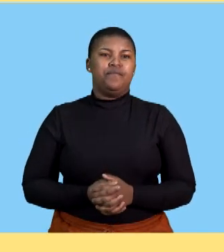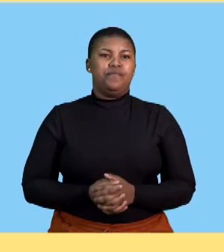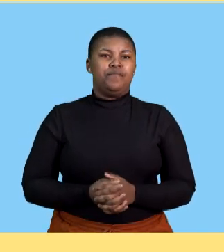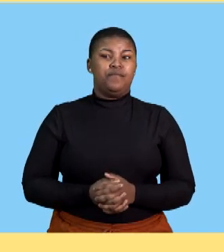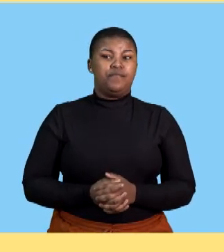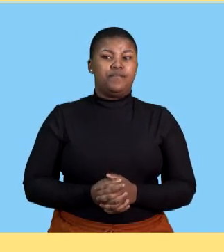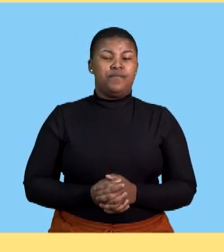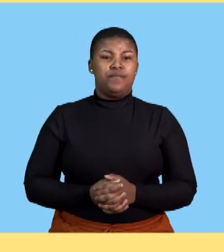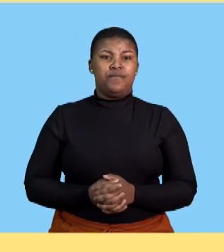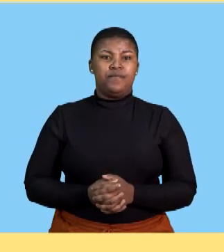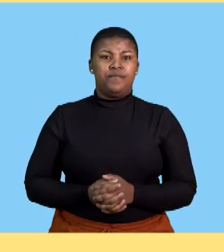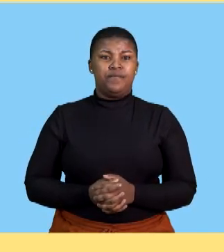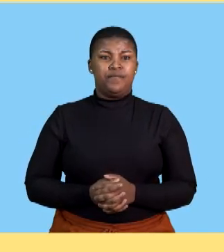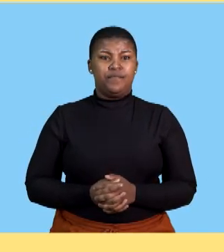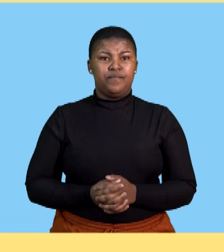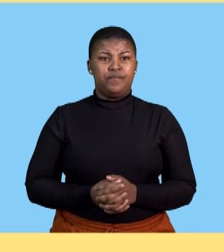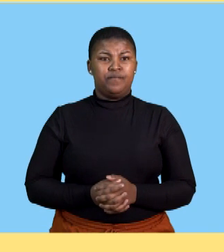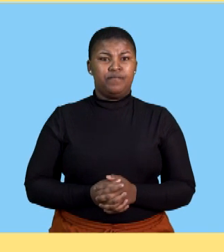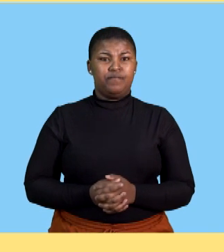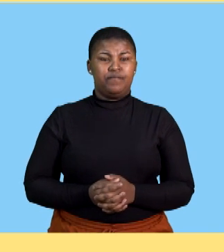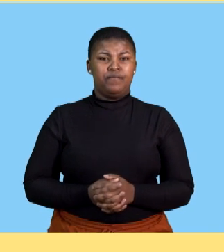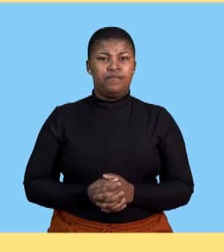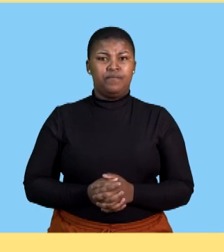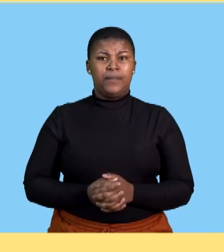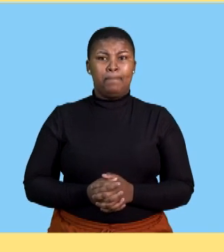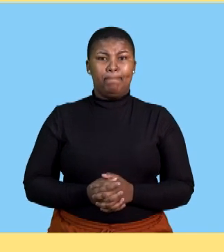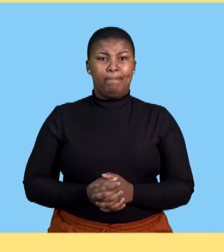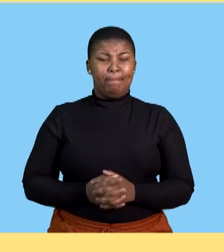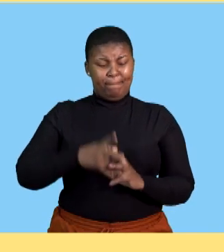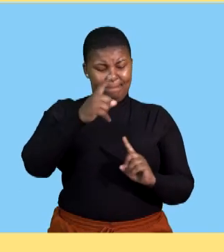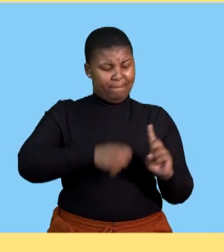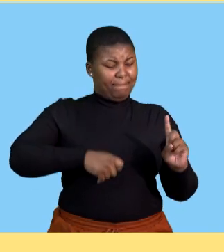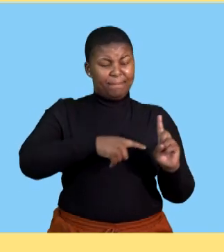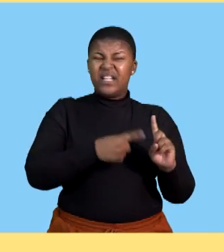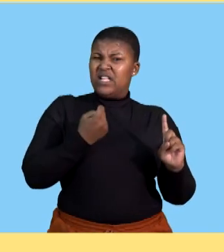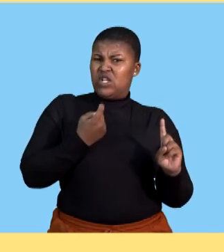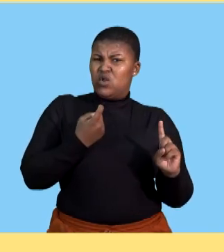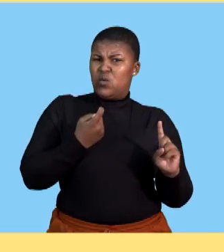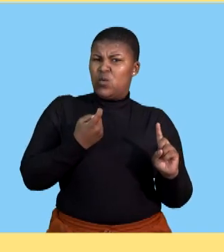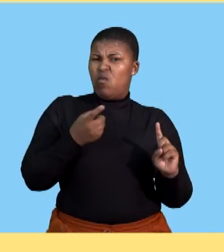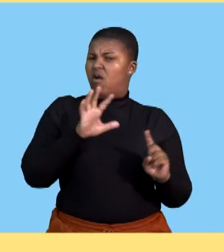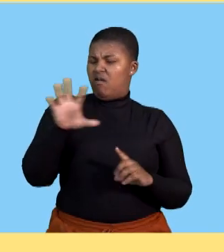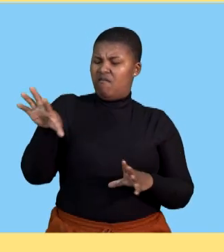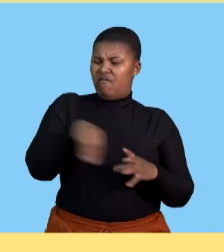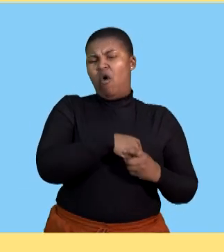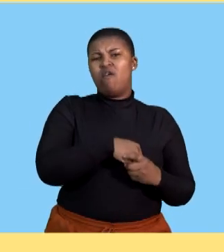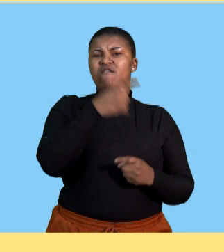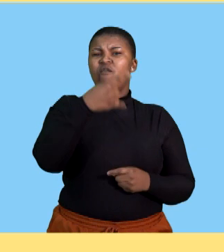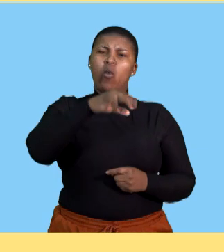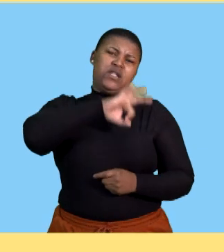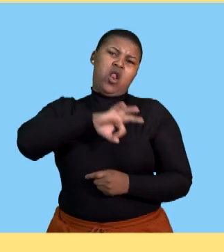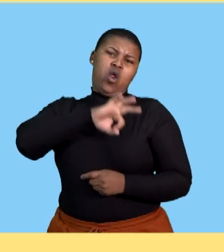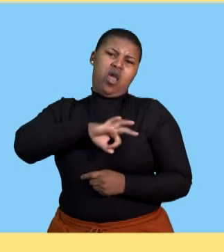Additional information number 3. It reads, one employee has been omitted from the